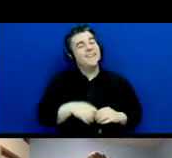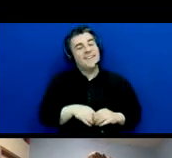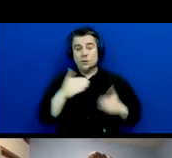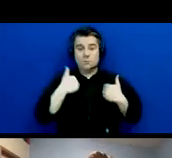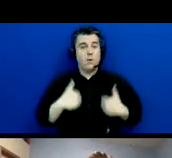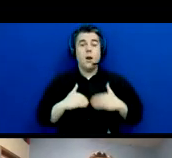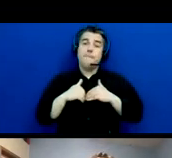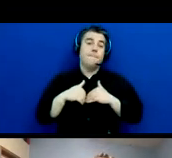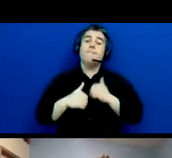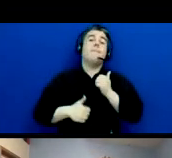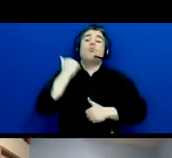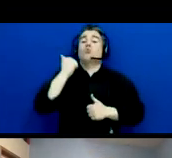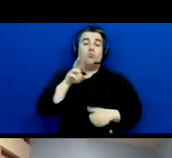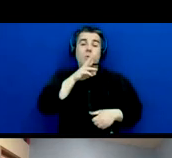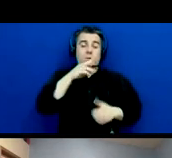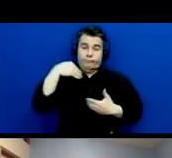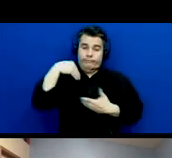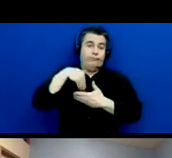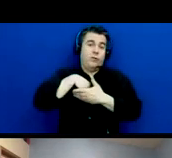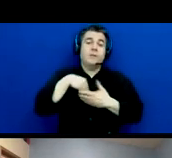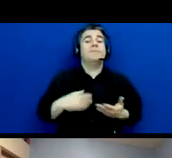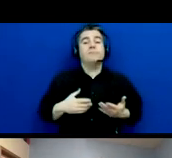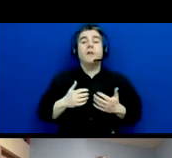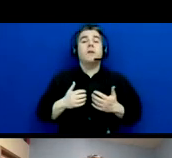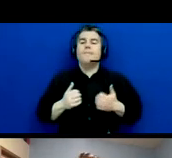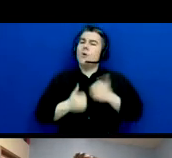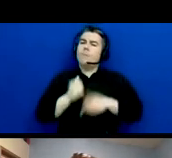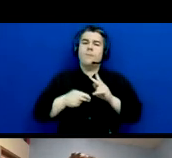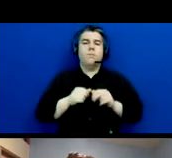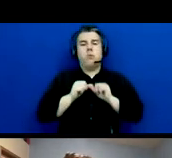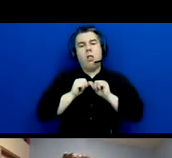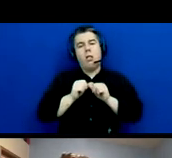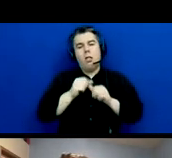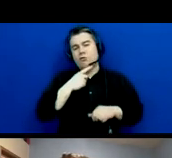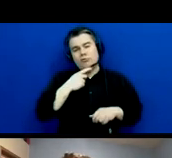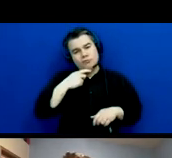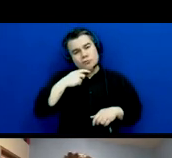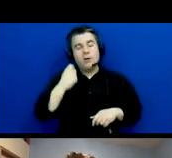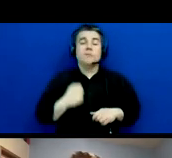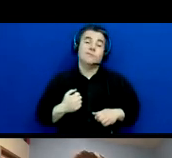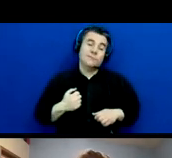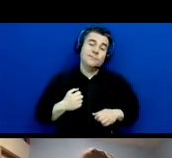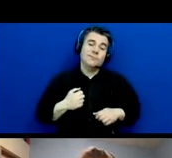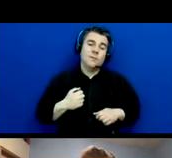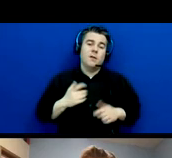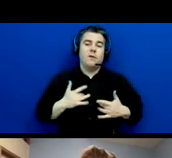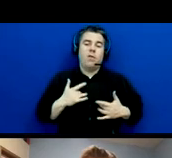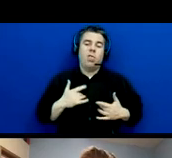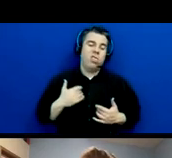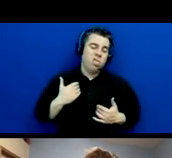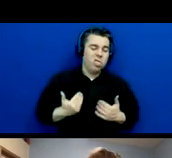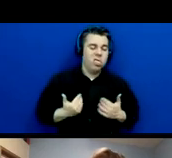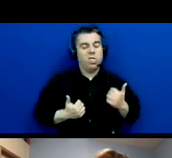up of water, and many people live in a chronically dehydrated state. That can lead to you feeling more sluggish, being